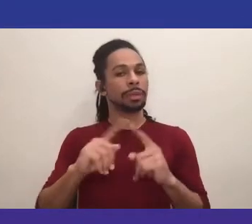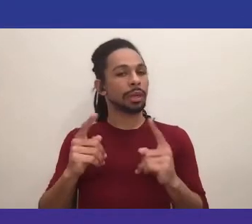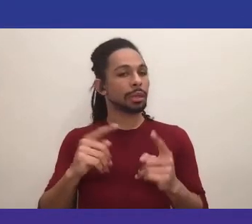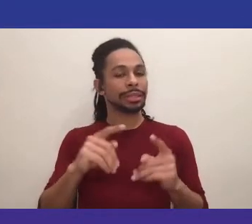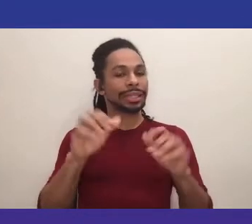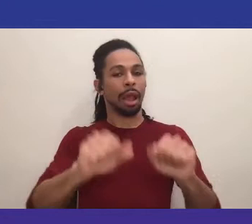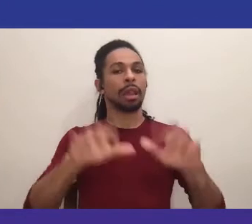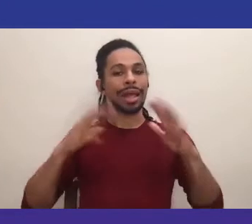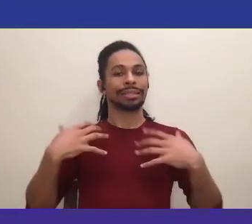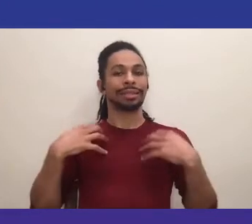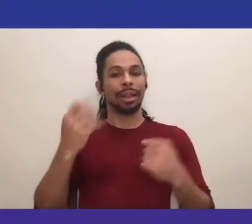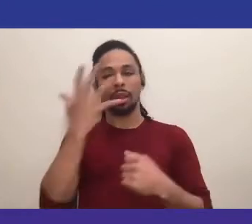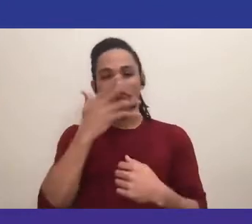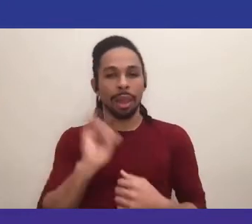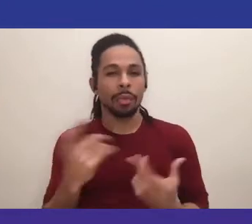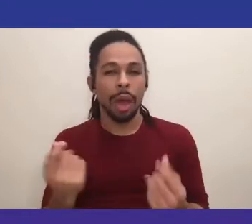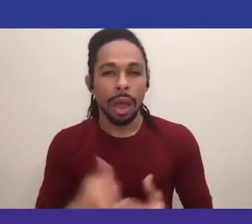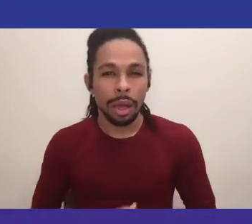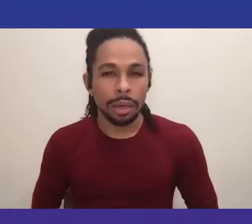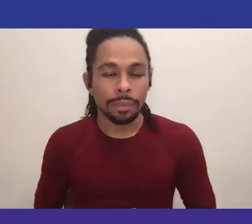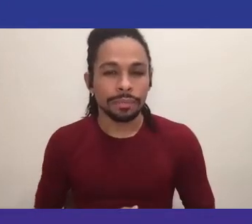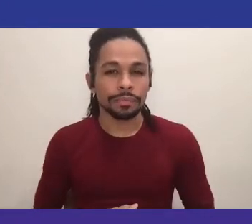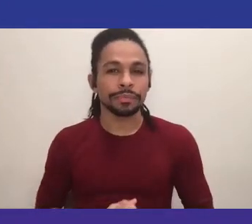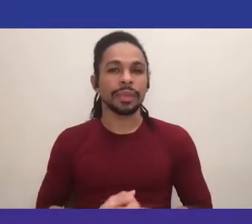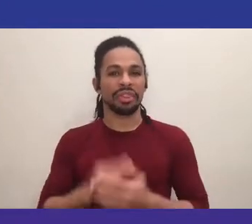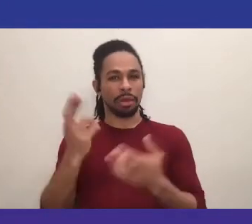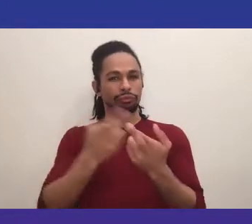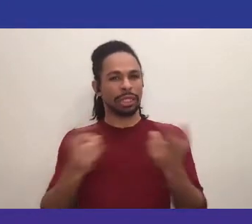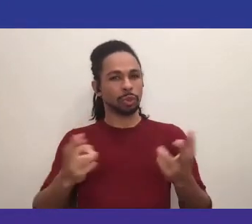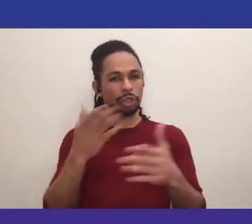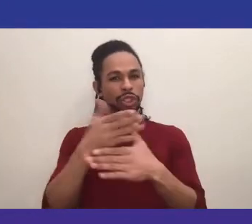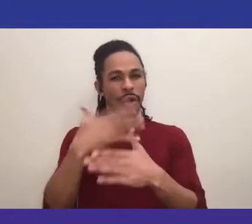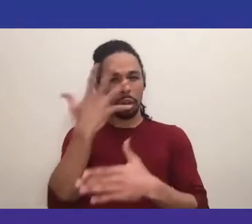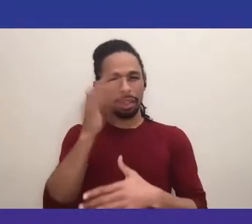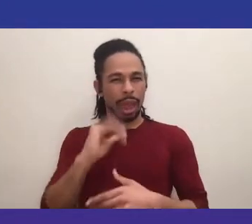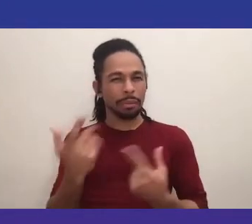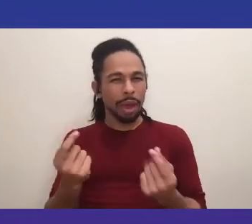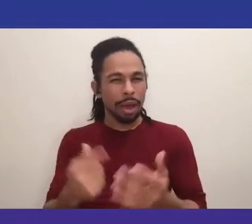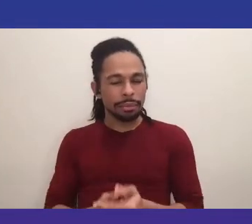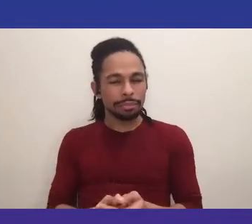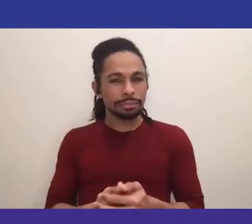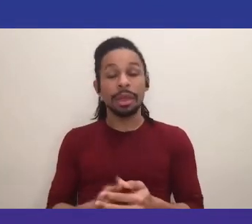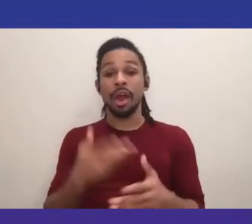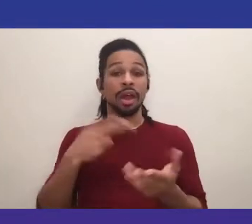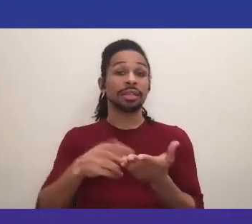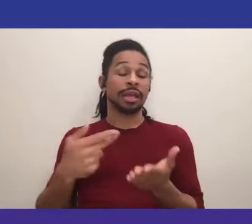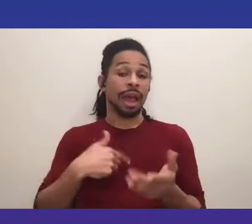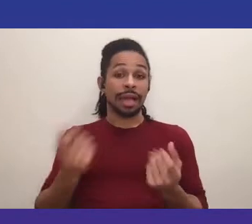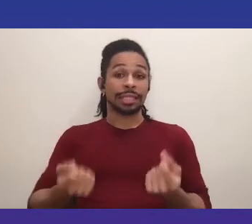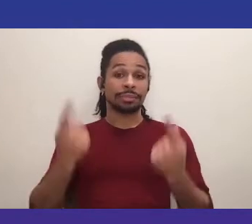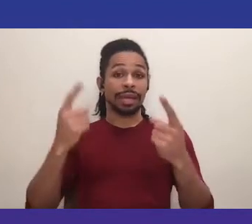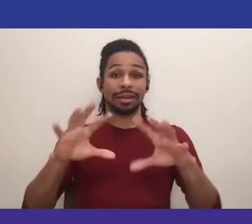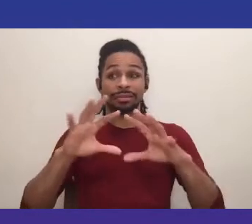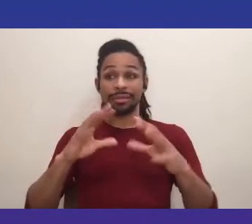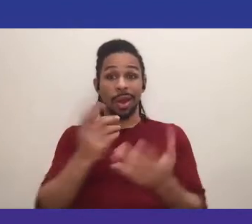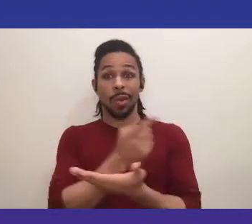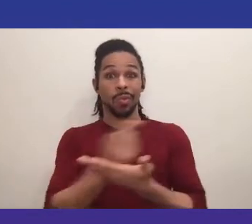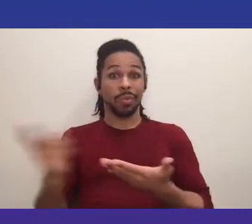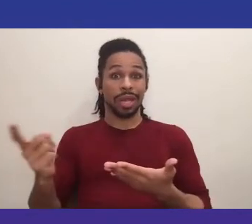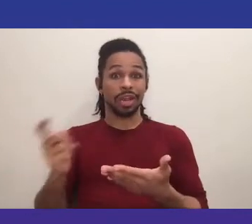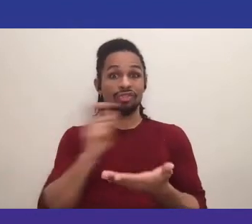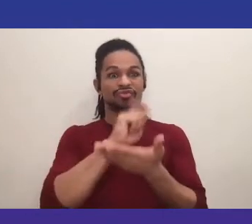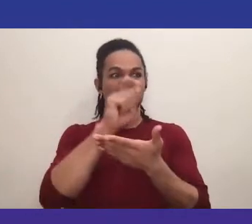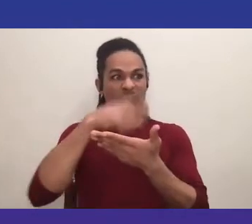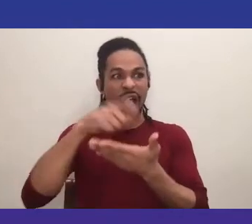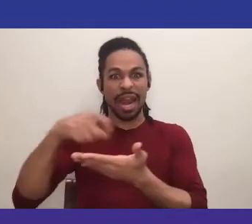does decolonizing resource sharing look like? Because, I honestly just spent a whole week writing grants. I